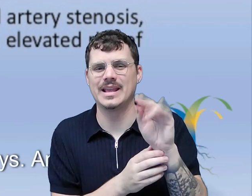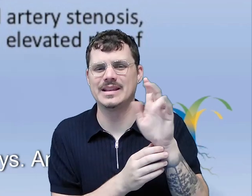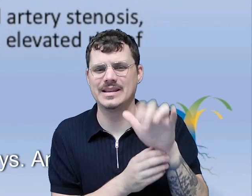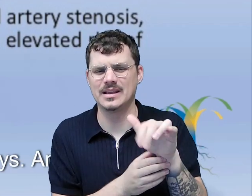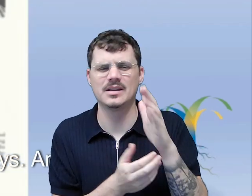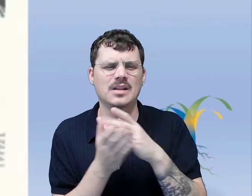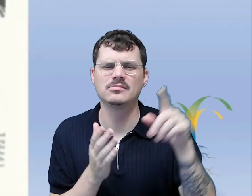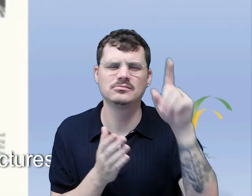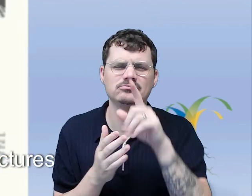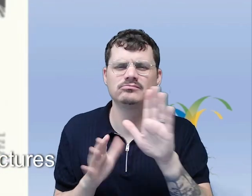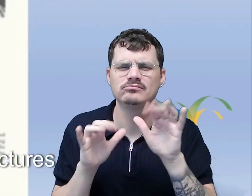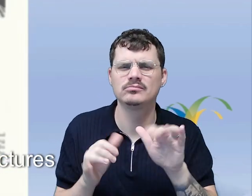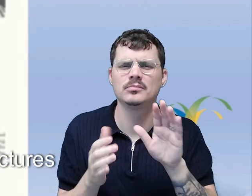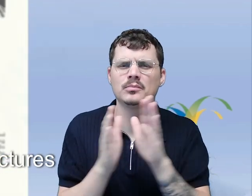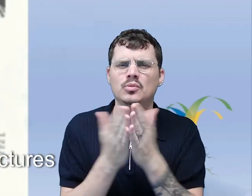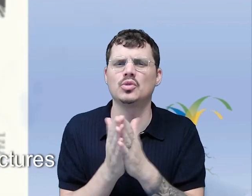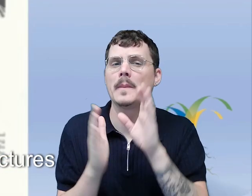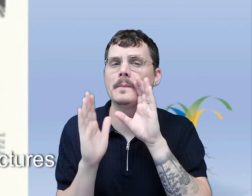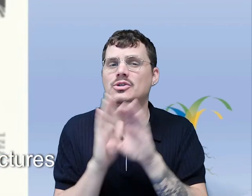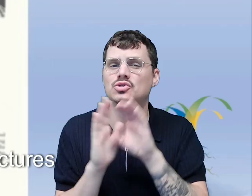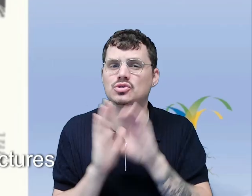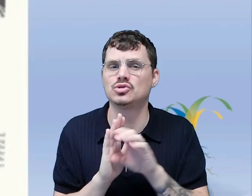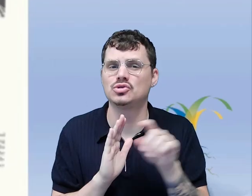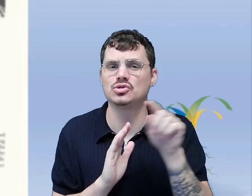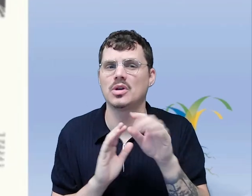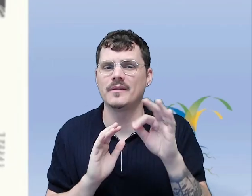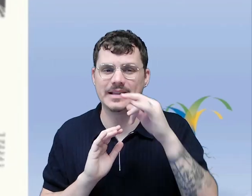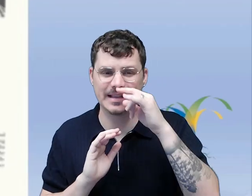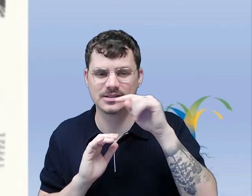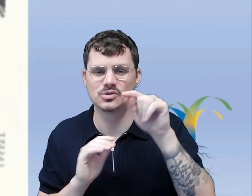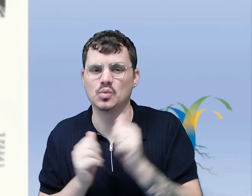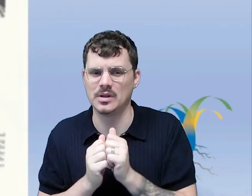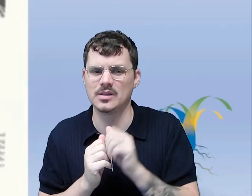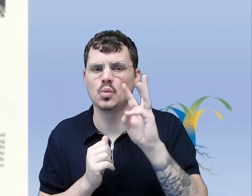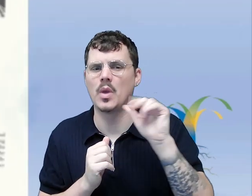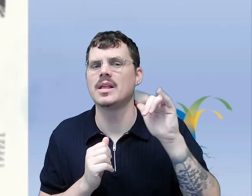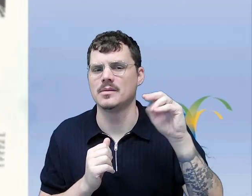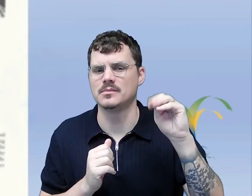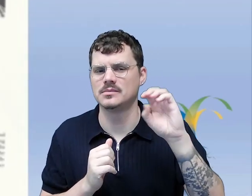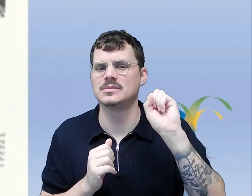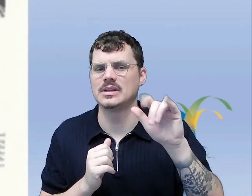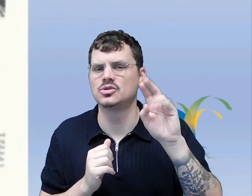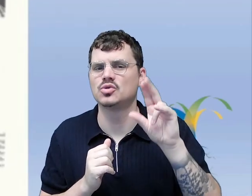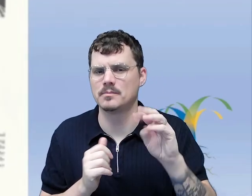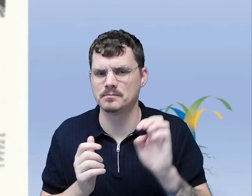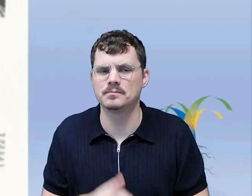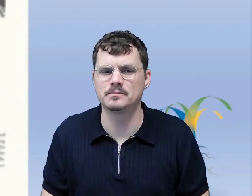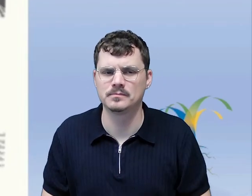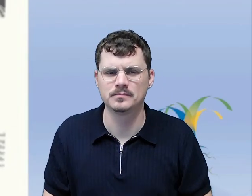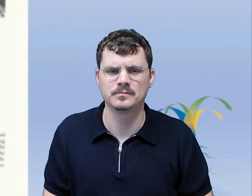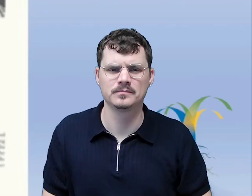damage to the kidneys. And these are some of the textbook pictures of little kids with Williams